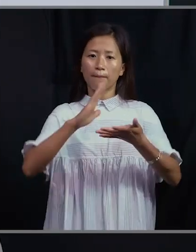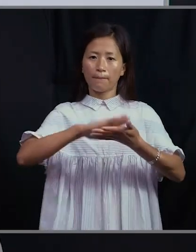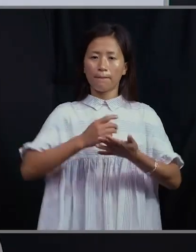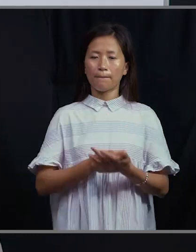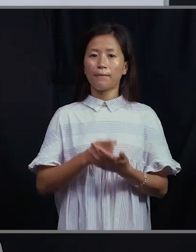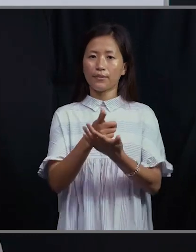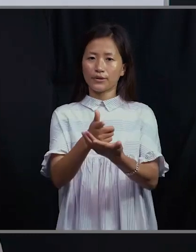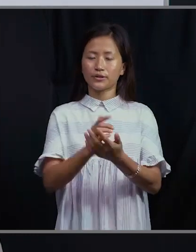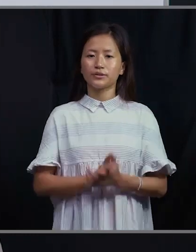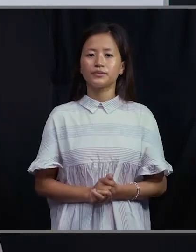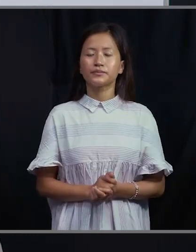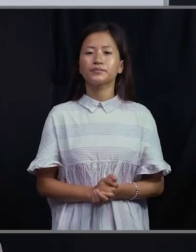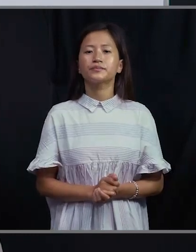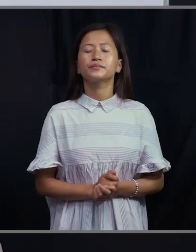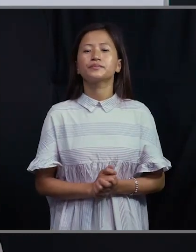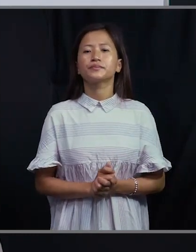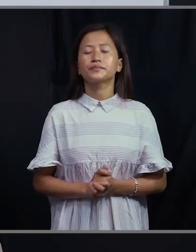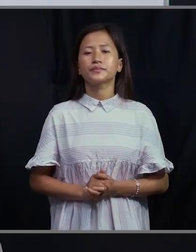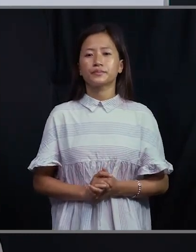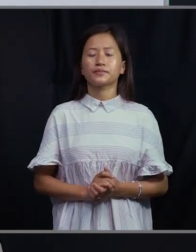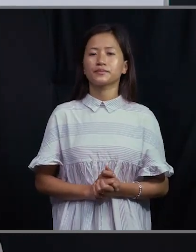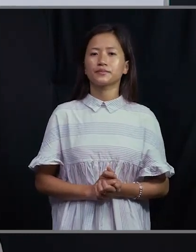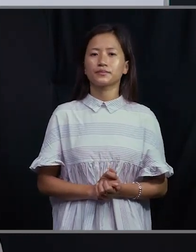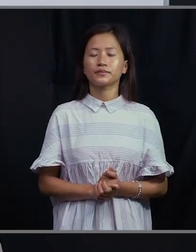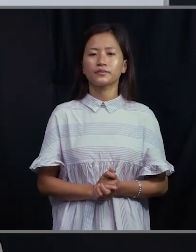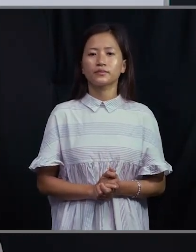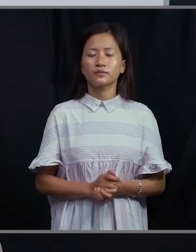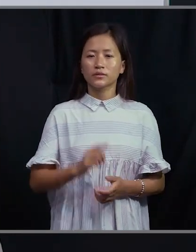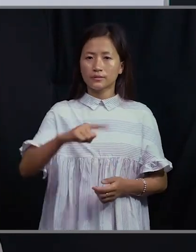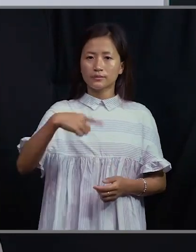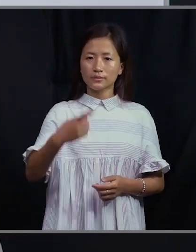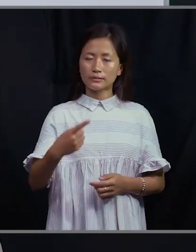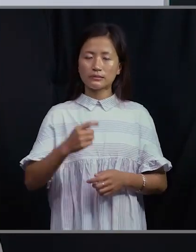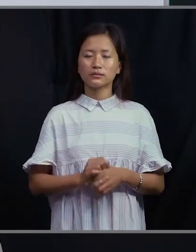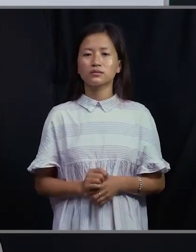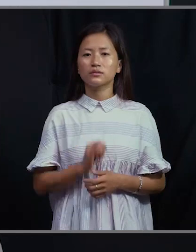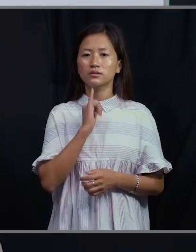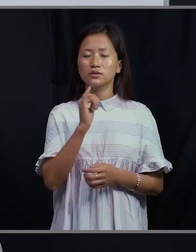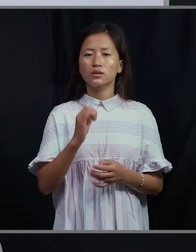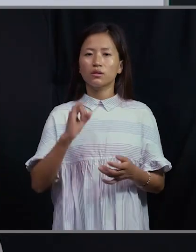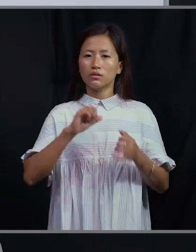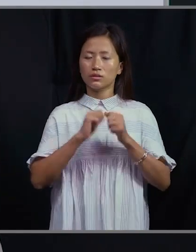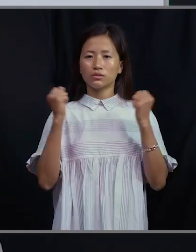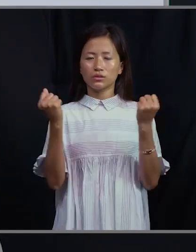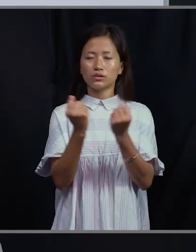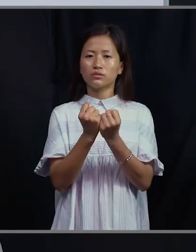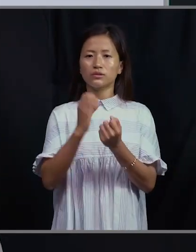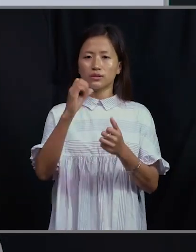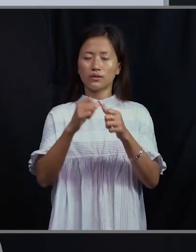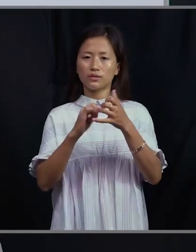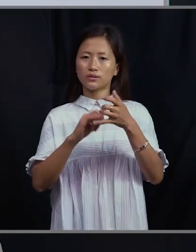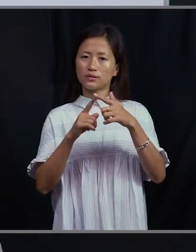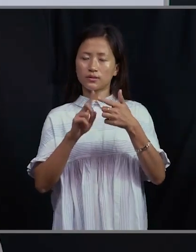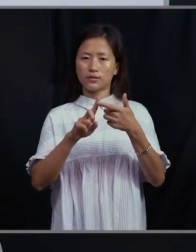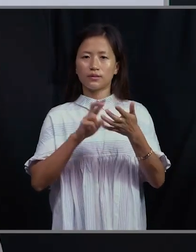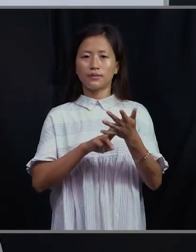or the bride price which the man has to pay. The next is the social customs and religious rituals. After